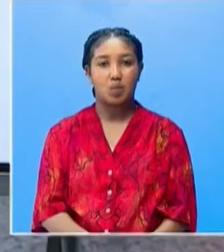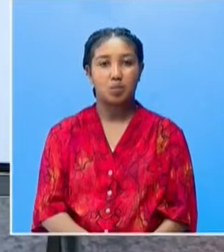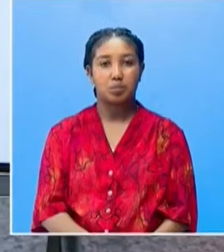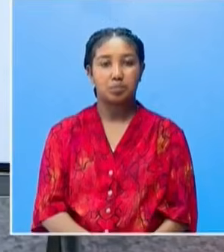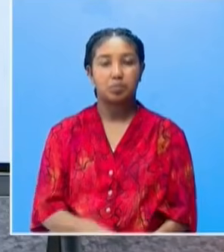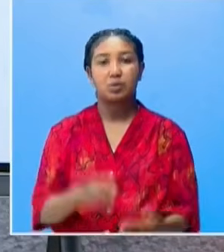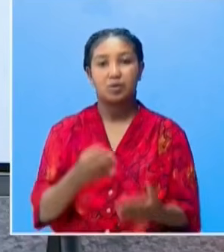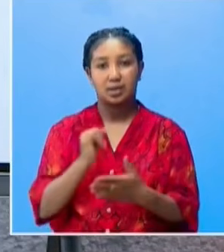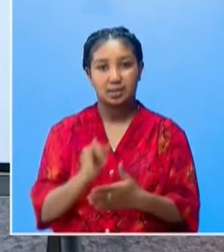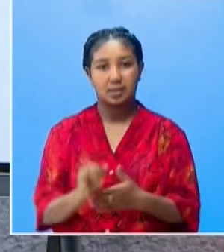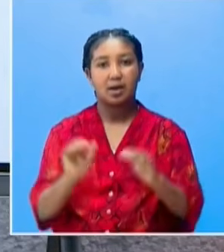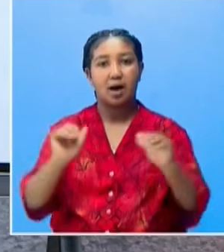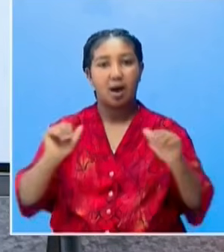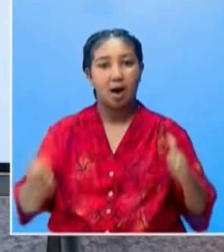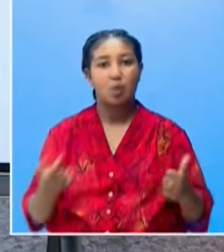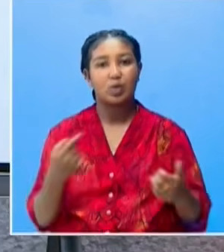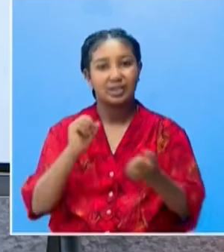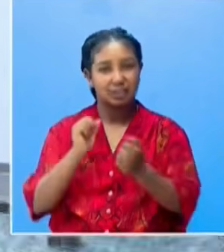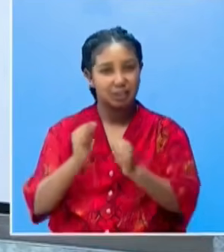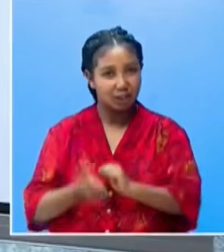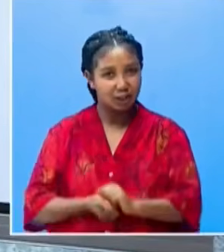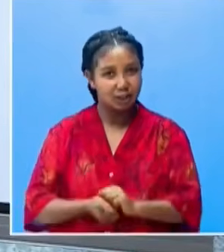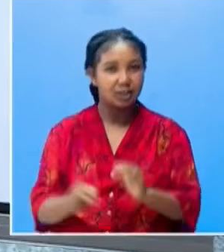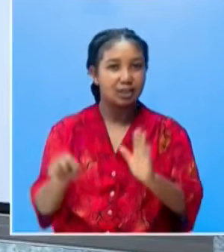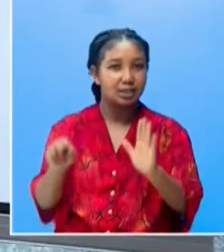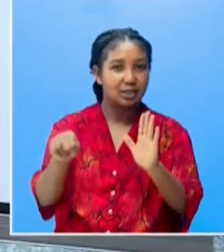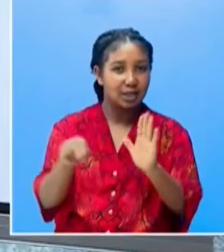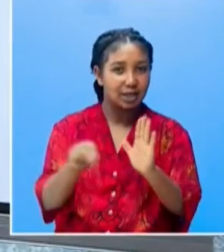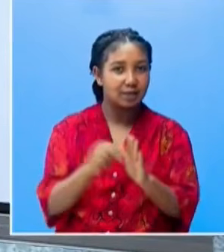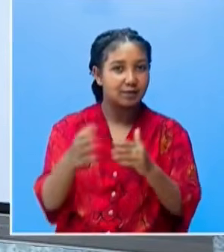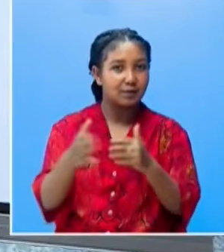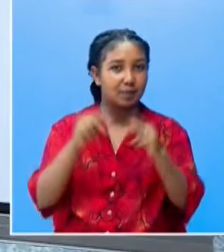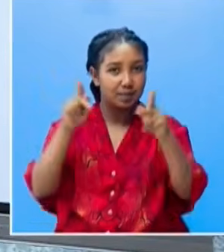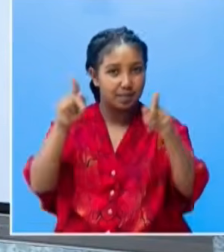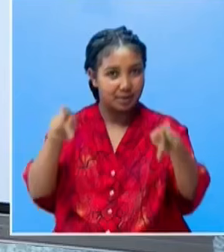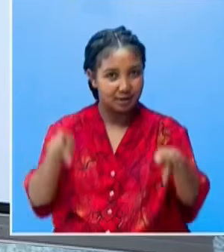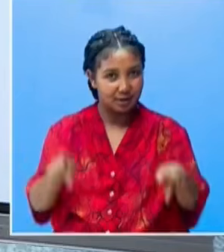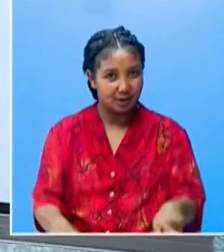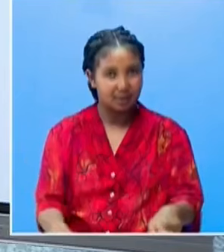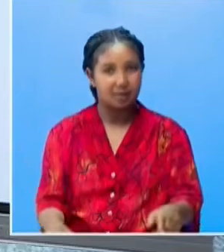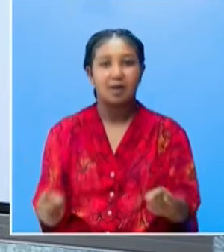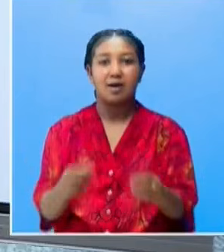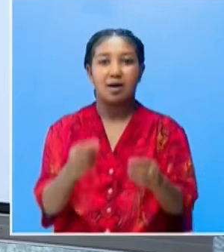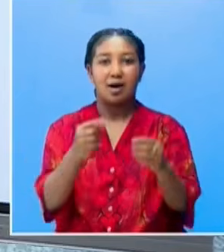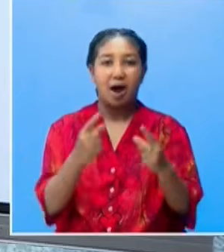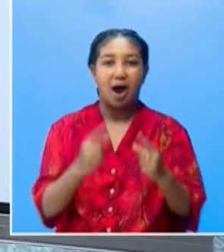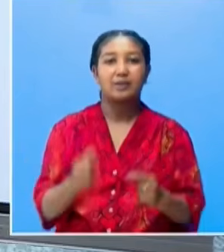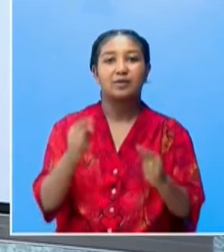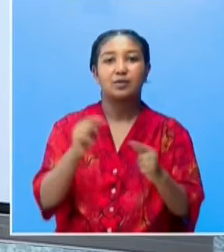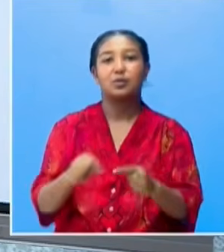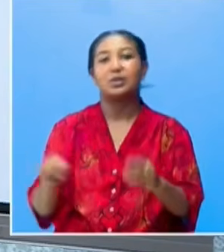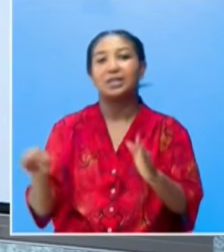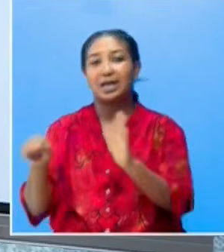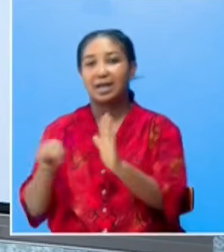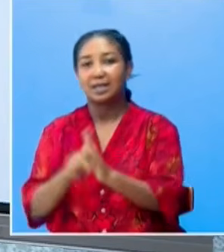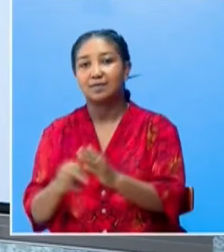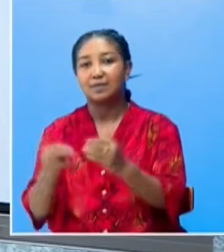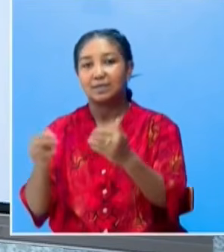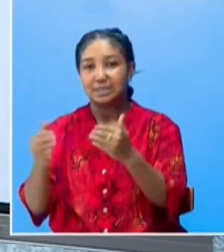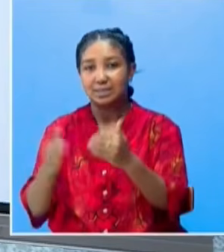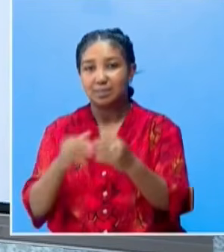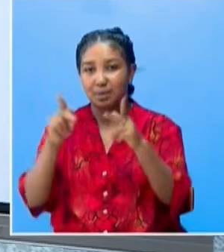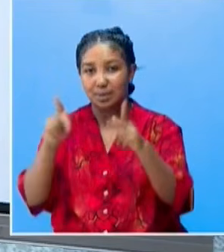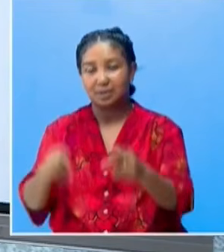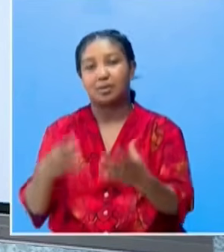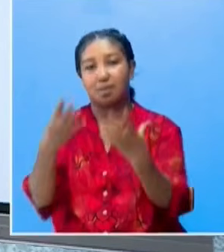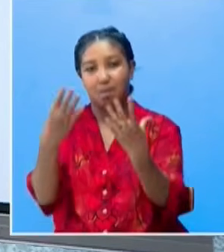This is how we change negative simple present active into negative simple present